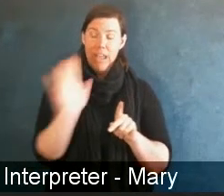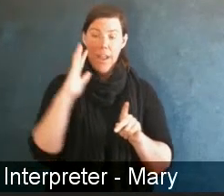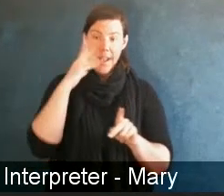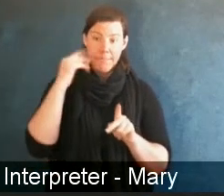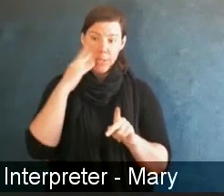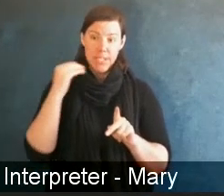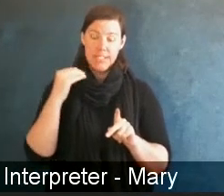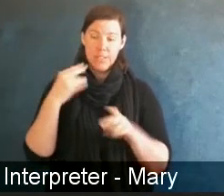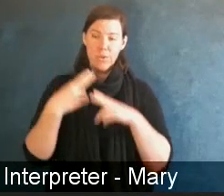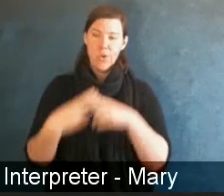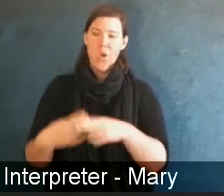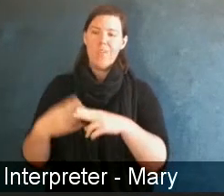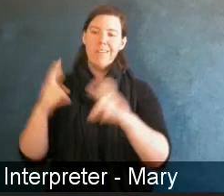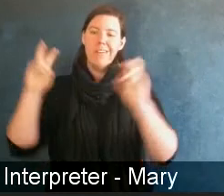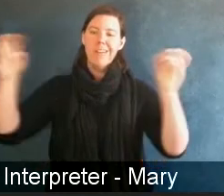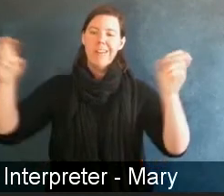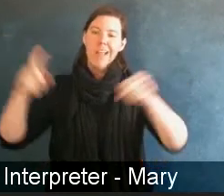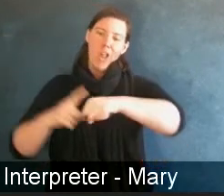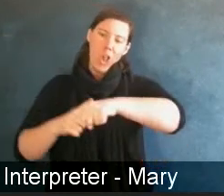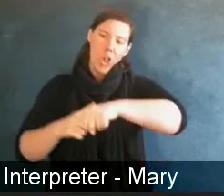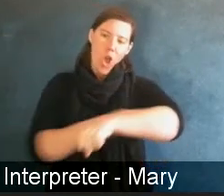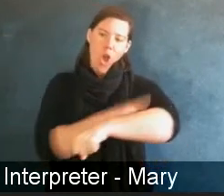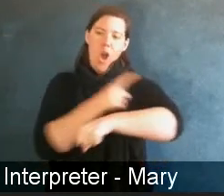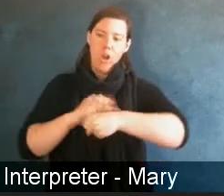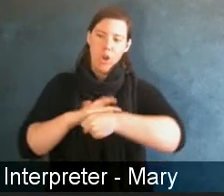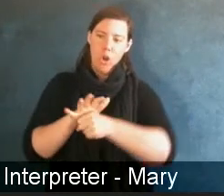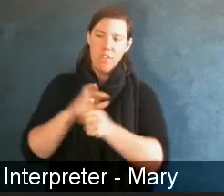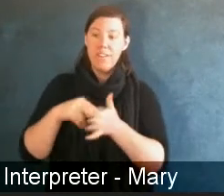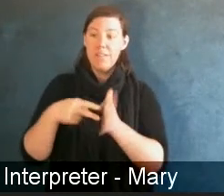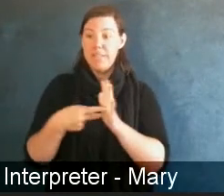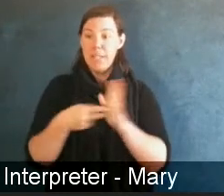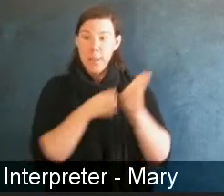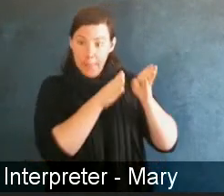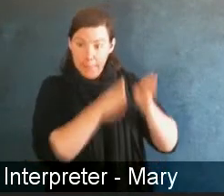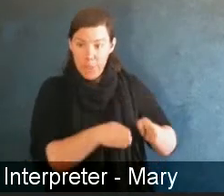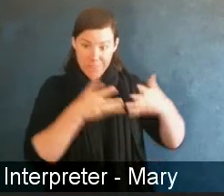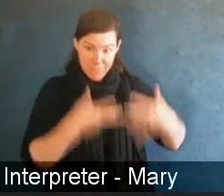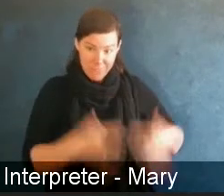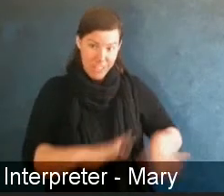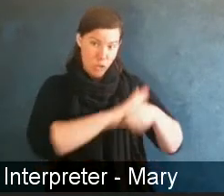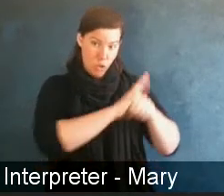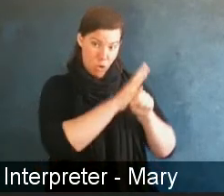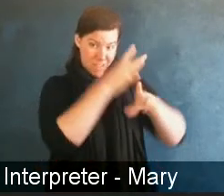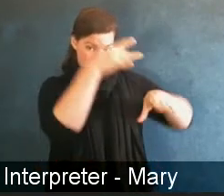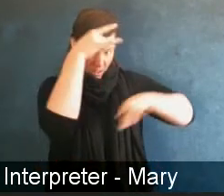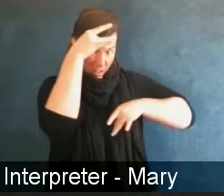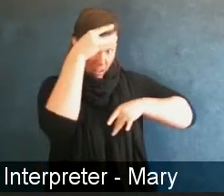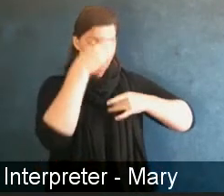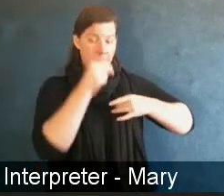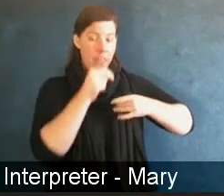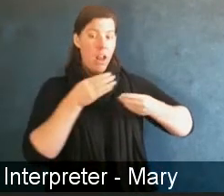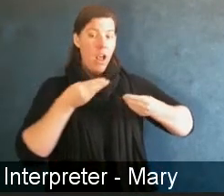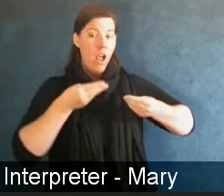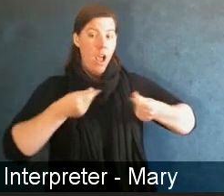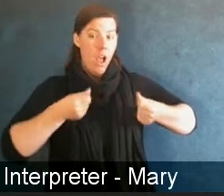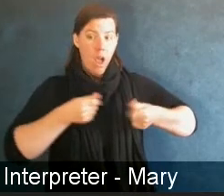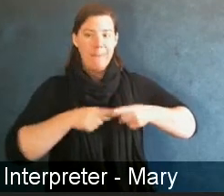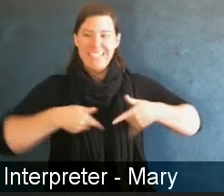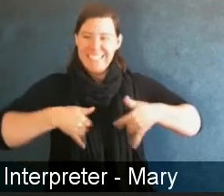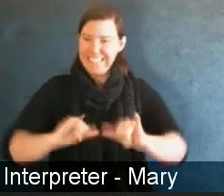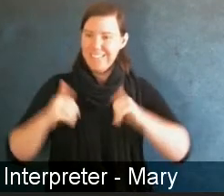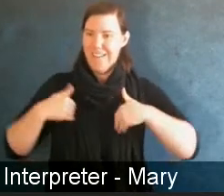have had chronic symptoms following their COVID infection. being resolved after